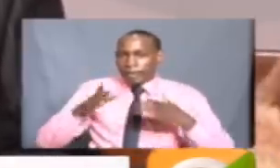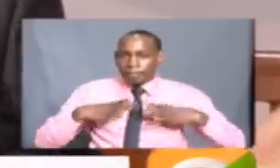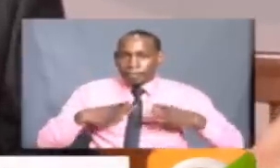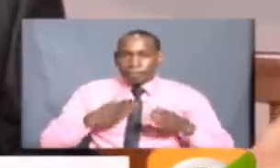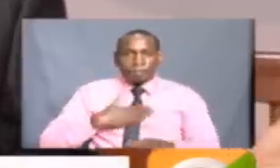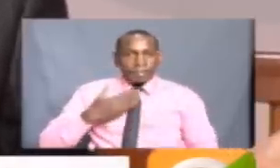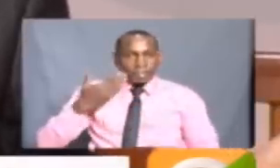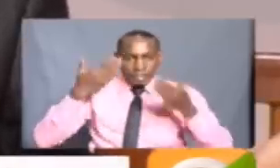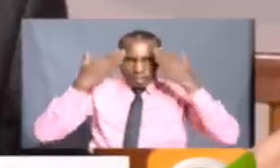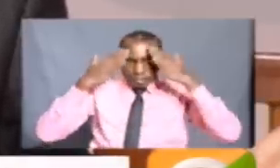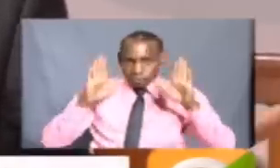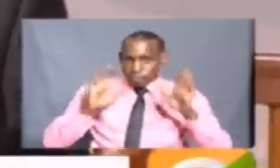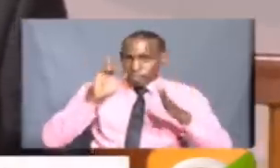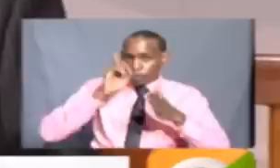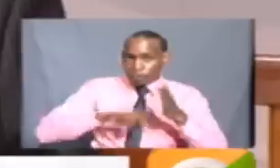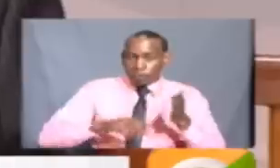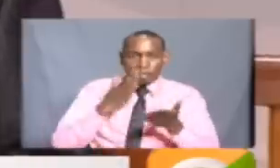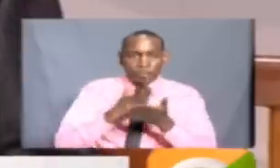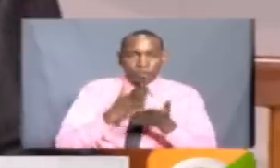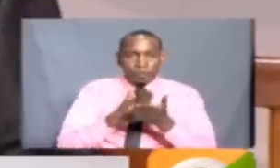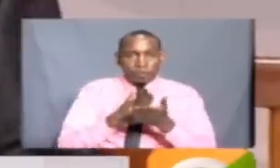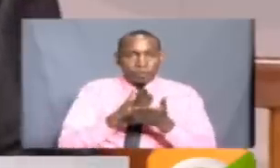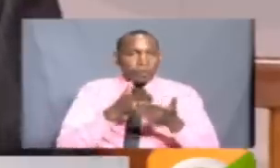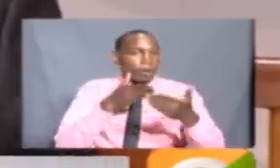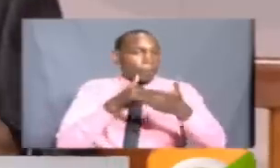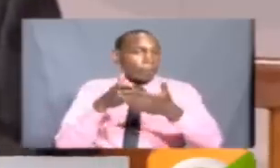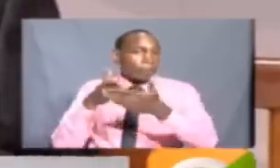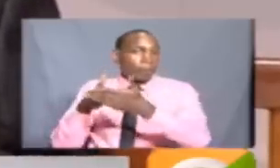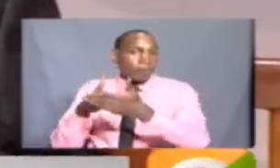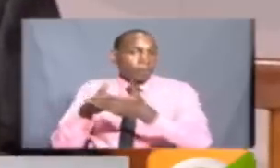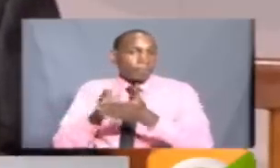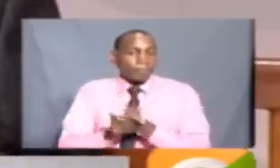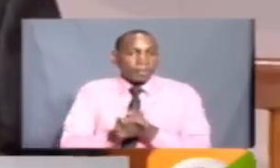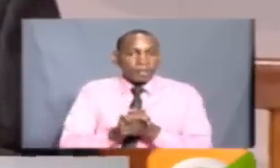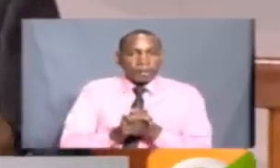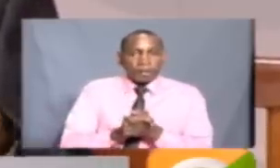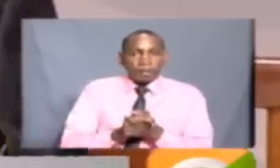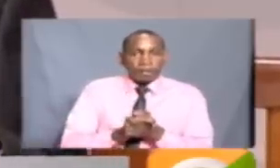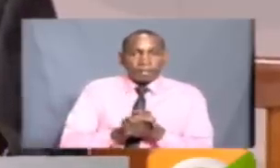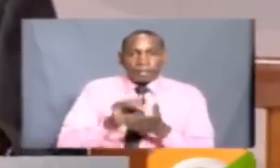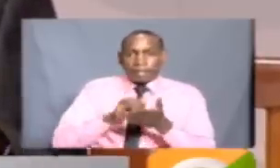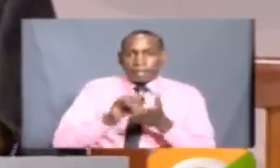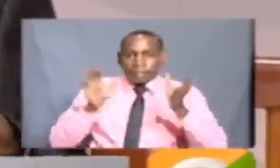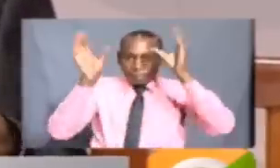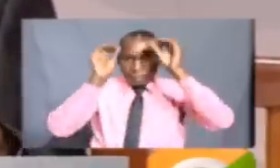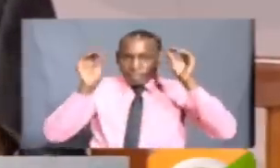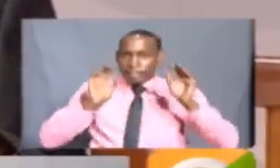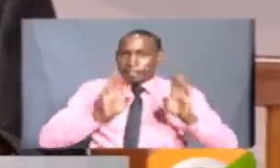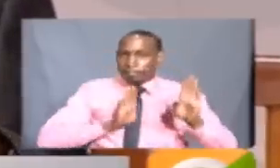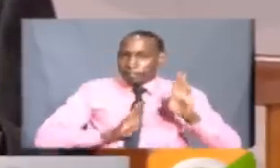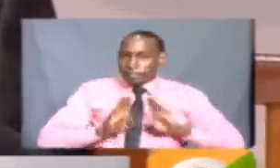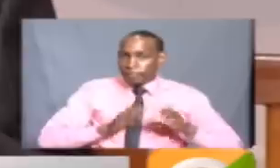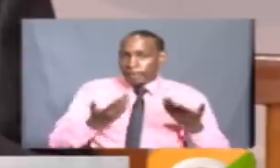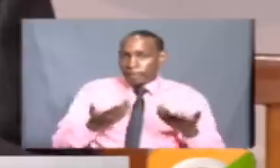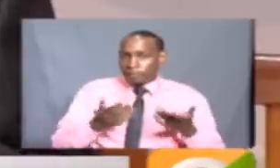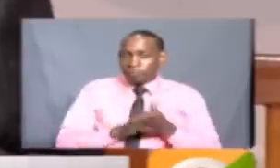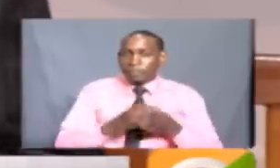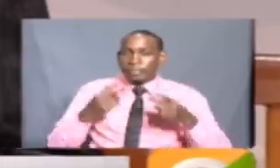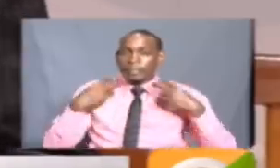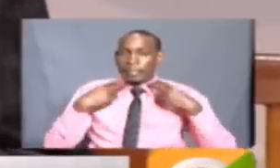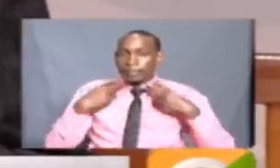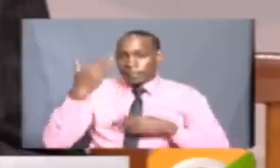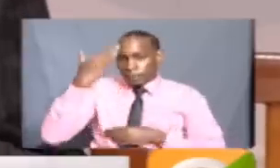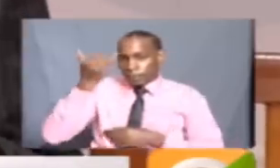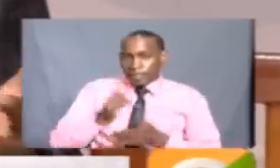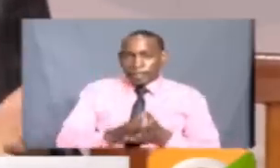know what really holds him, what makes my president to behave like he has been taken hostage, because this